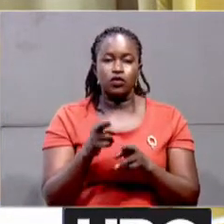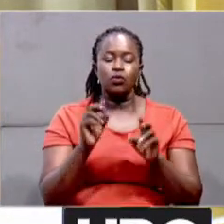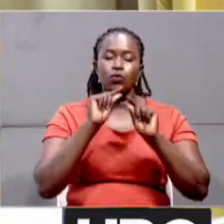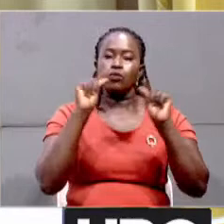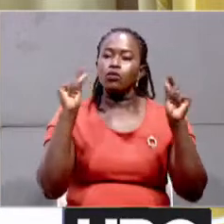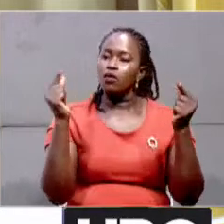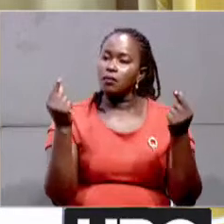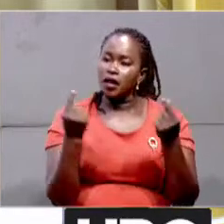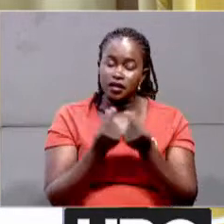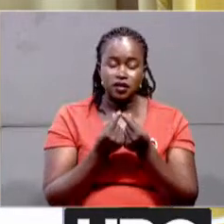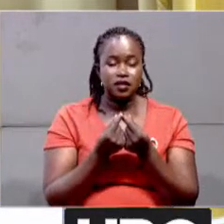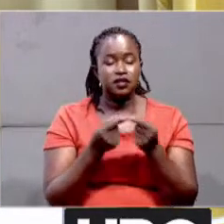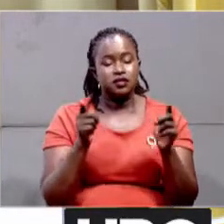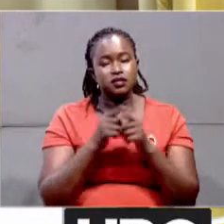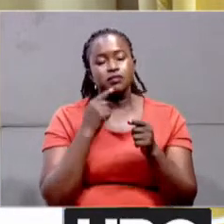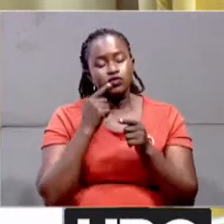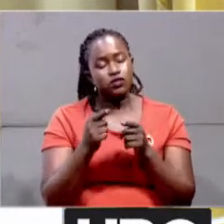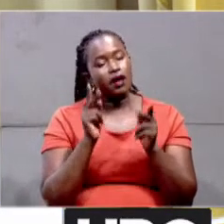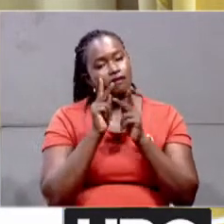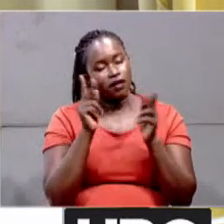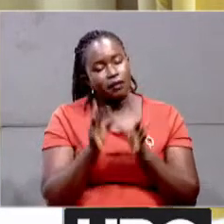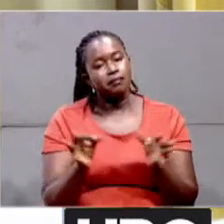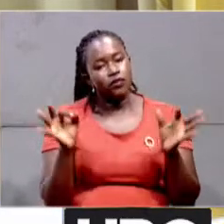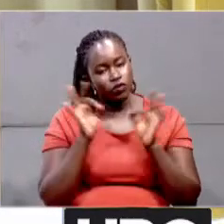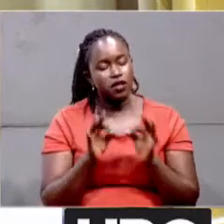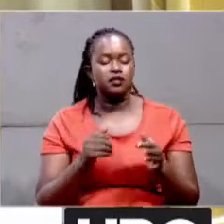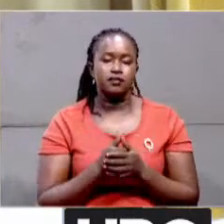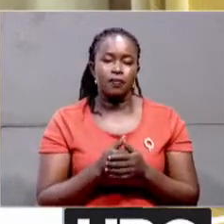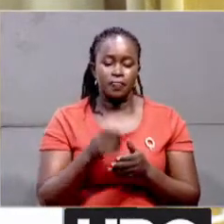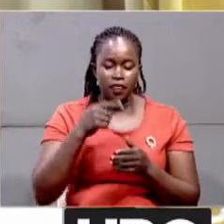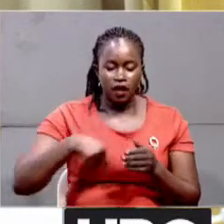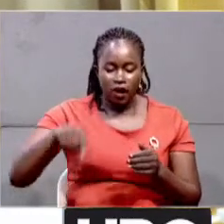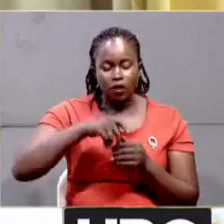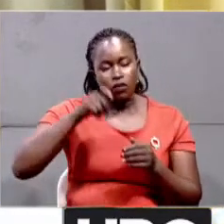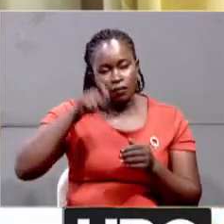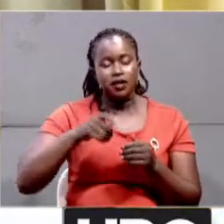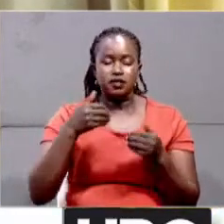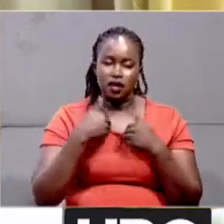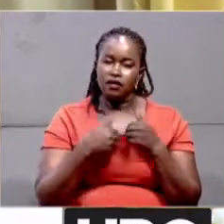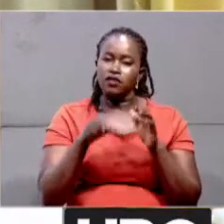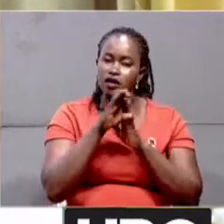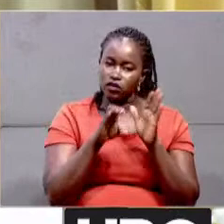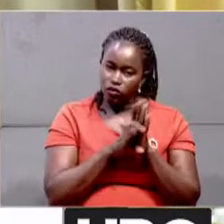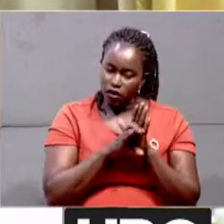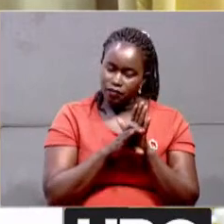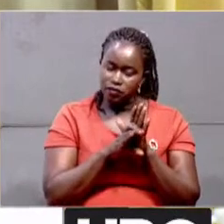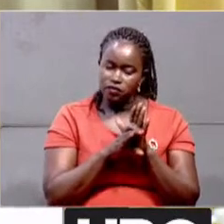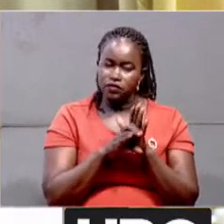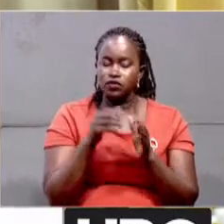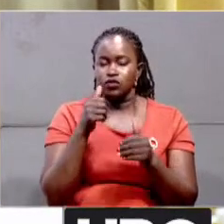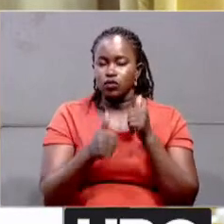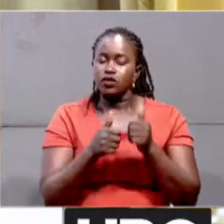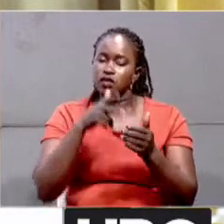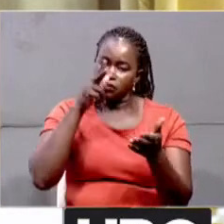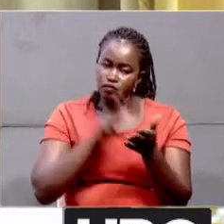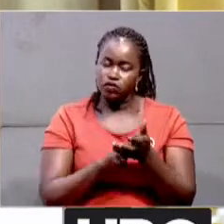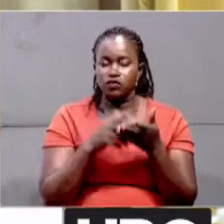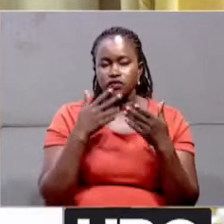be considered that they are very important, we must have curriculums which are